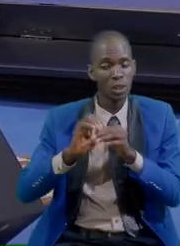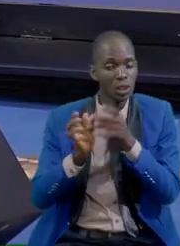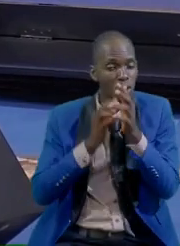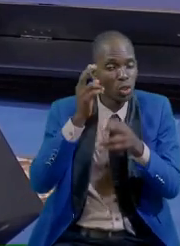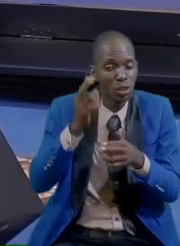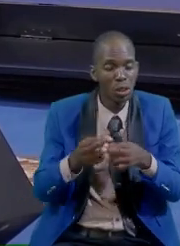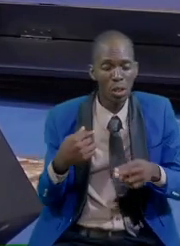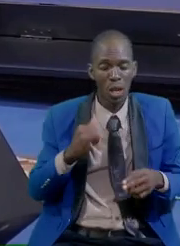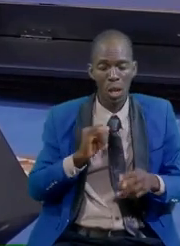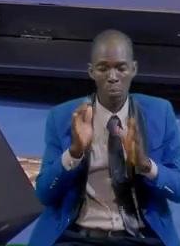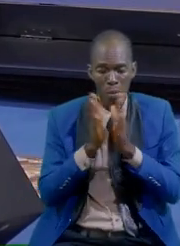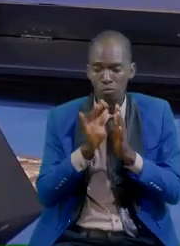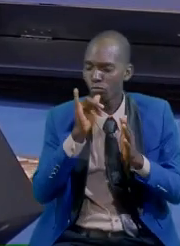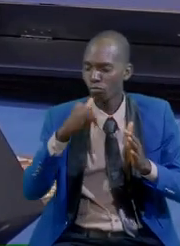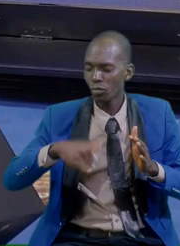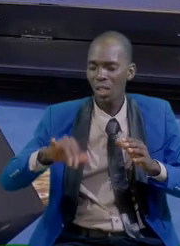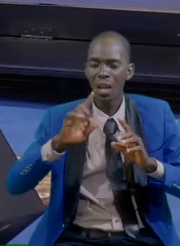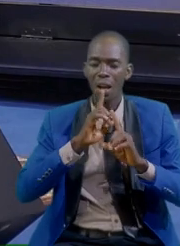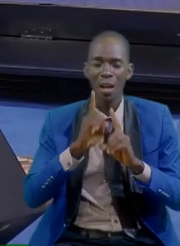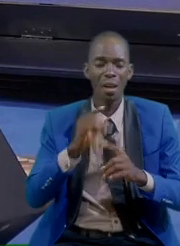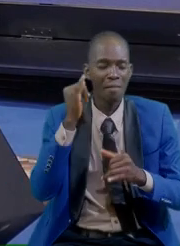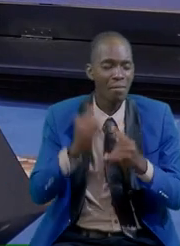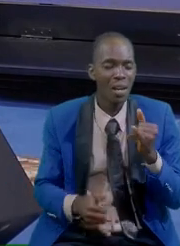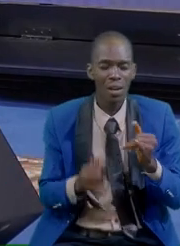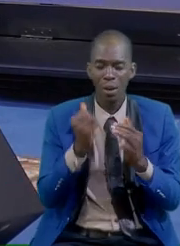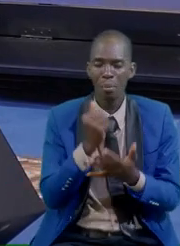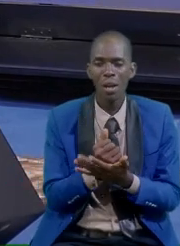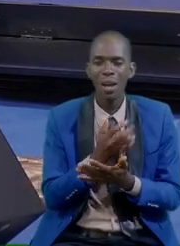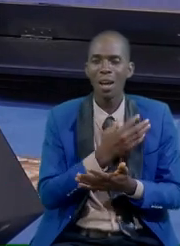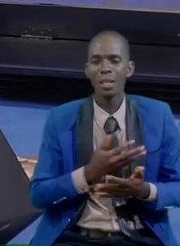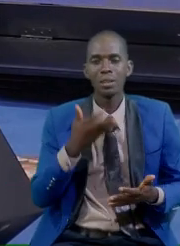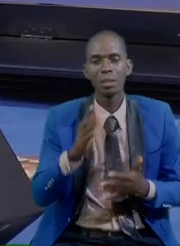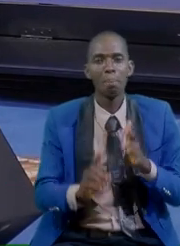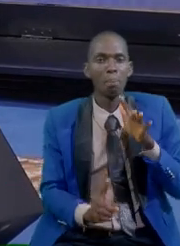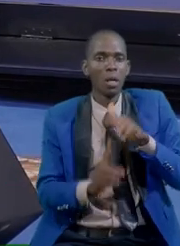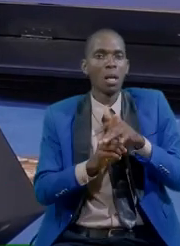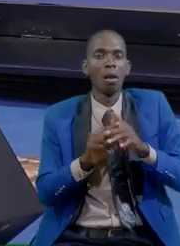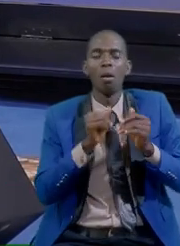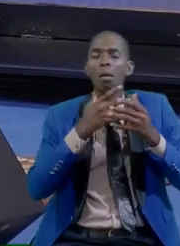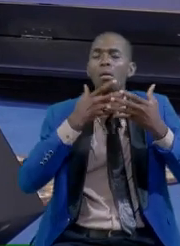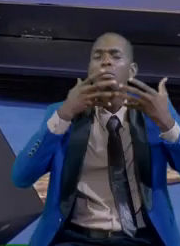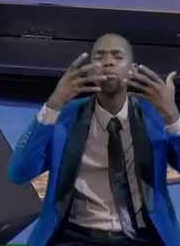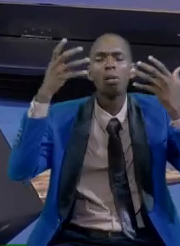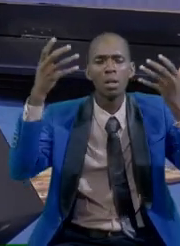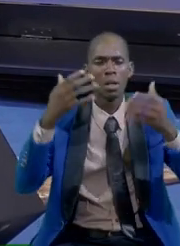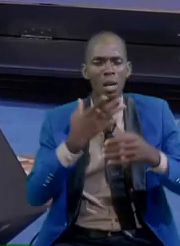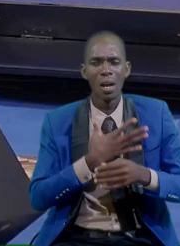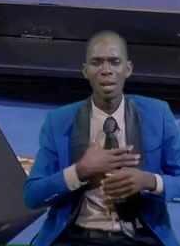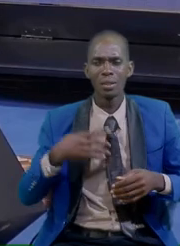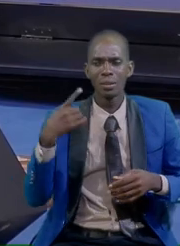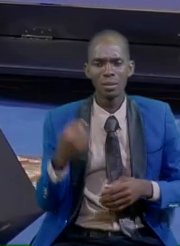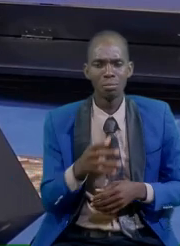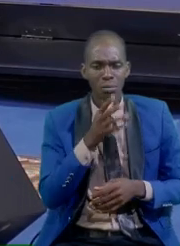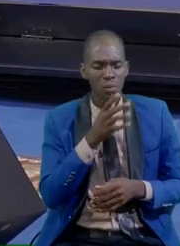not said the final amen. And there was a shout. And the mother came out